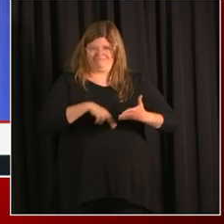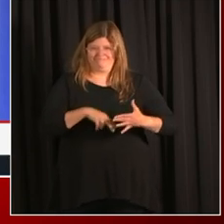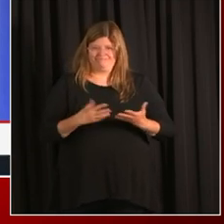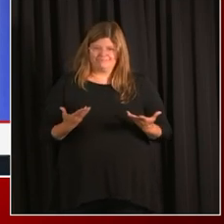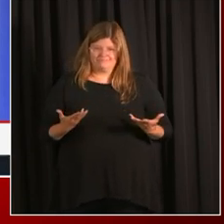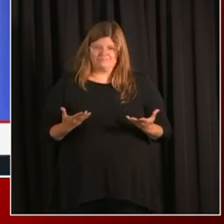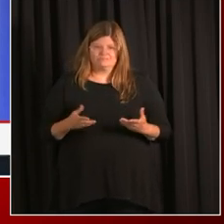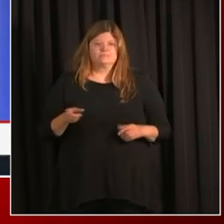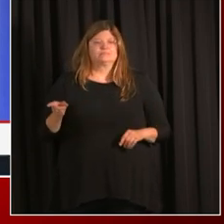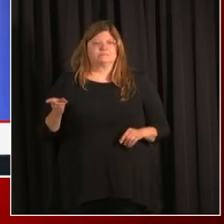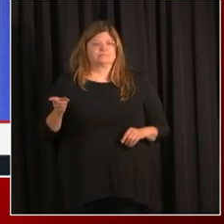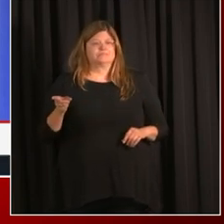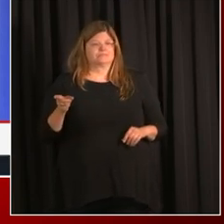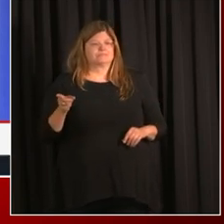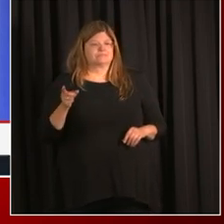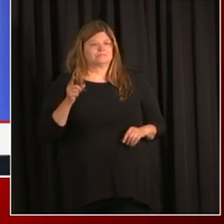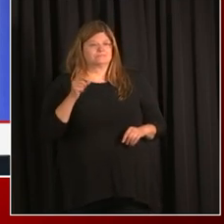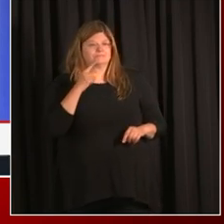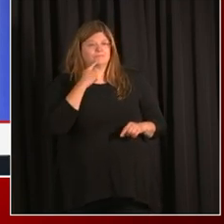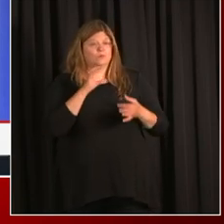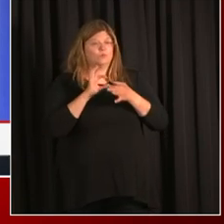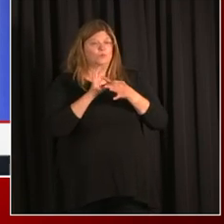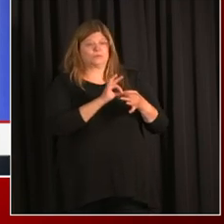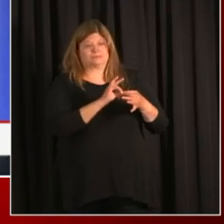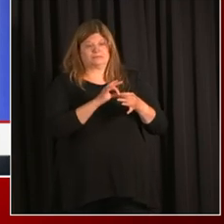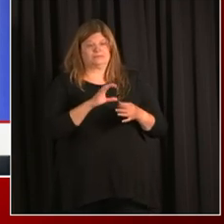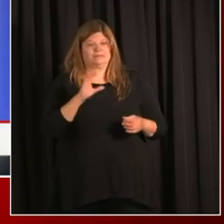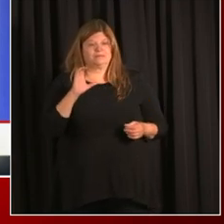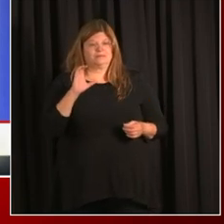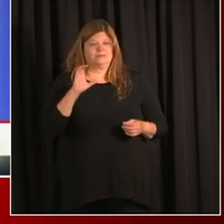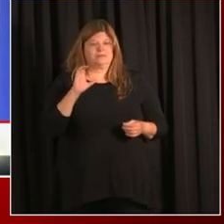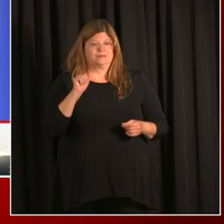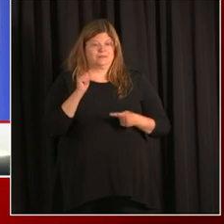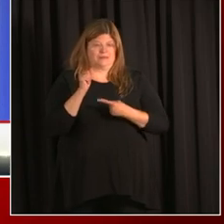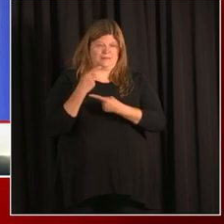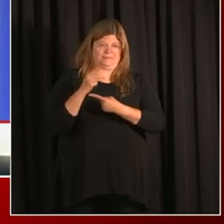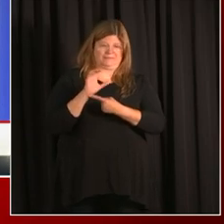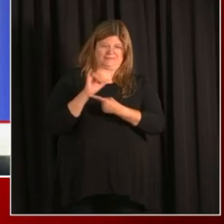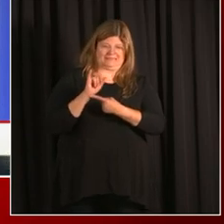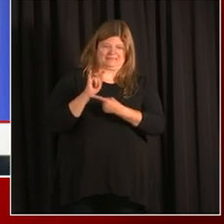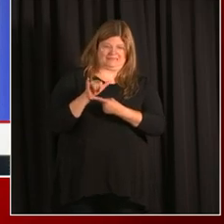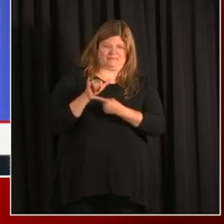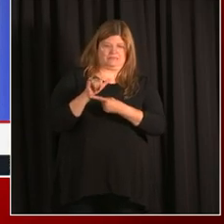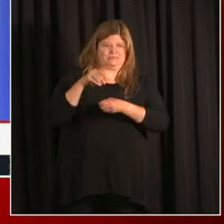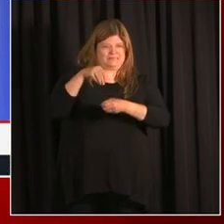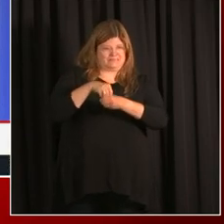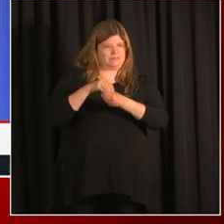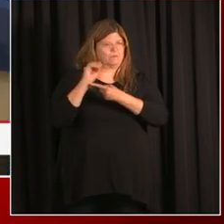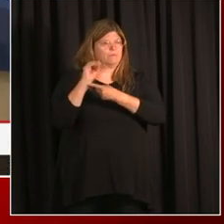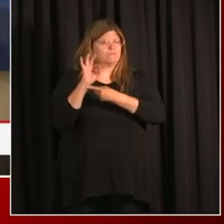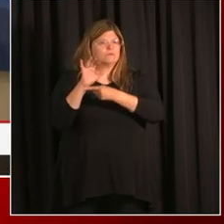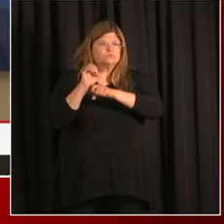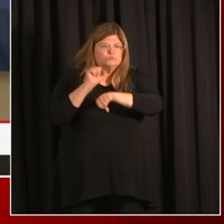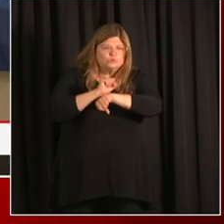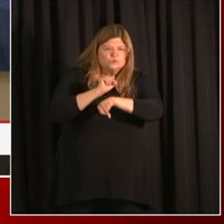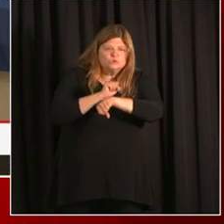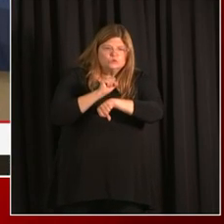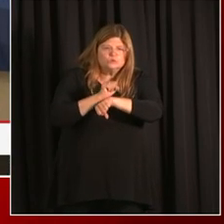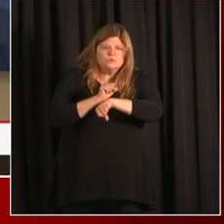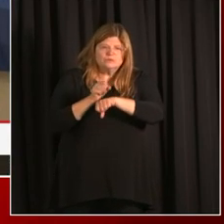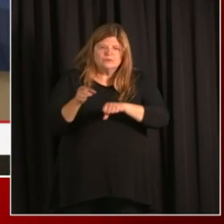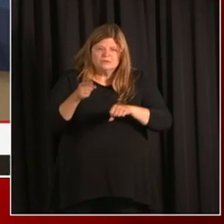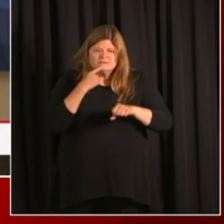to jump in here. So I think the question is related to capacity limits in office buildings. The guidance doesn't specifically set out a limit